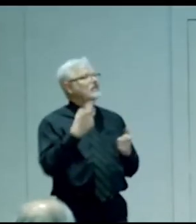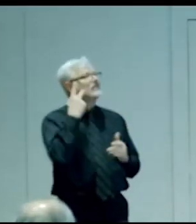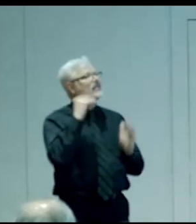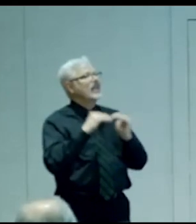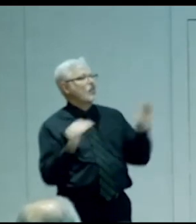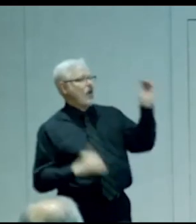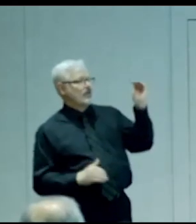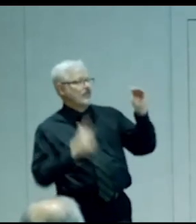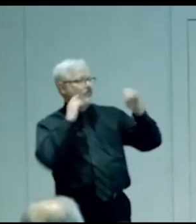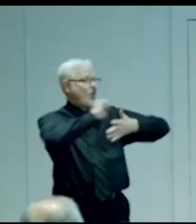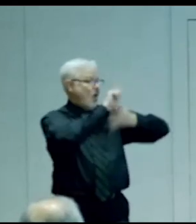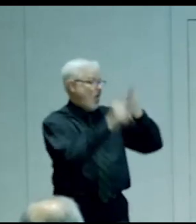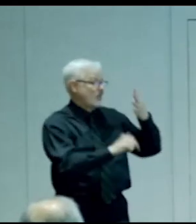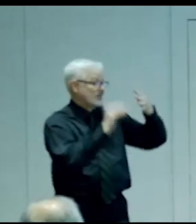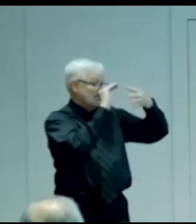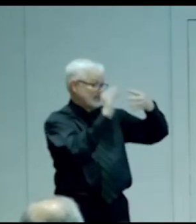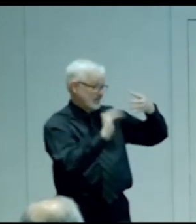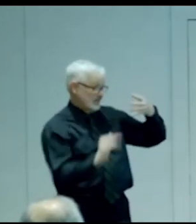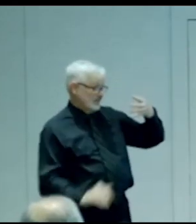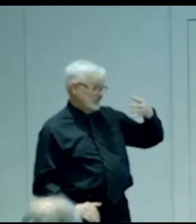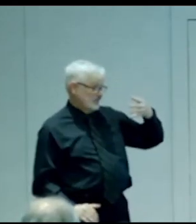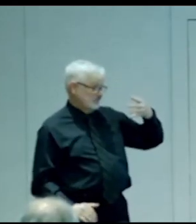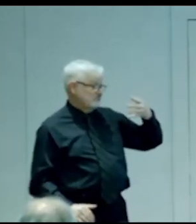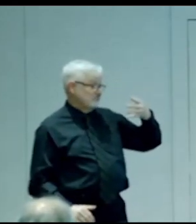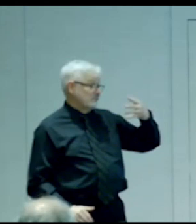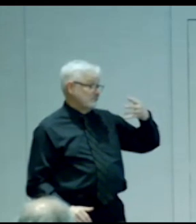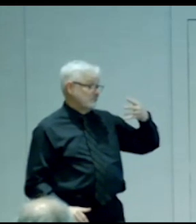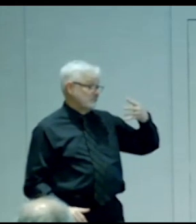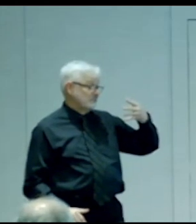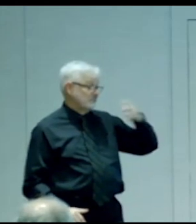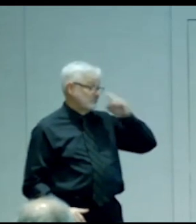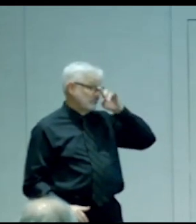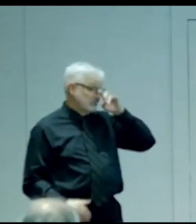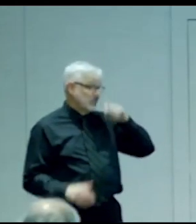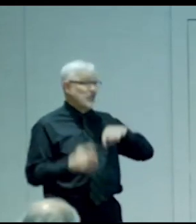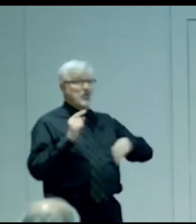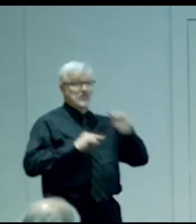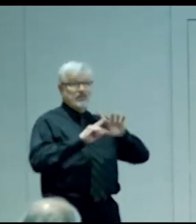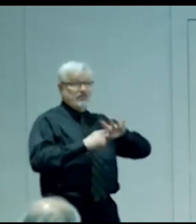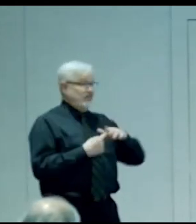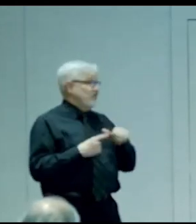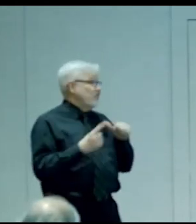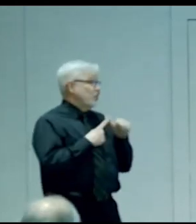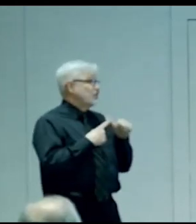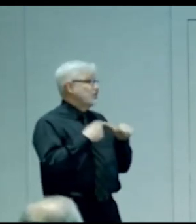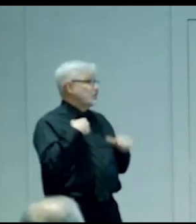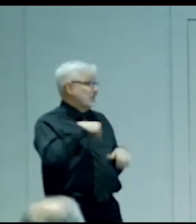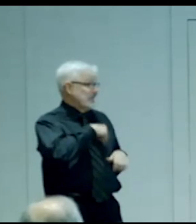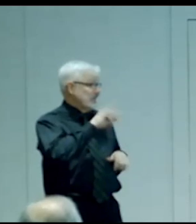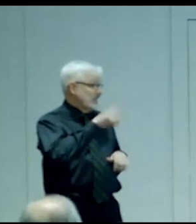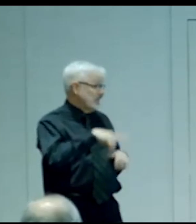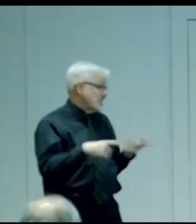inequalities in all of those particular instances. So, to begin with, the first thing we did is,